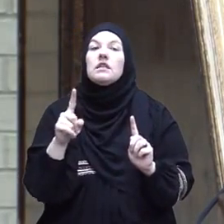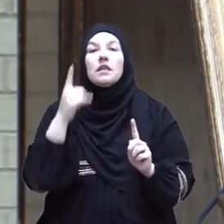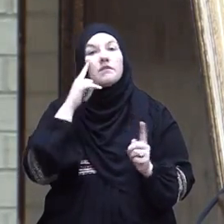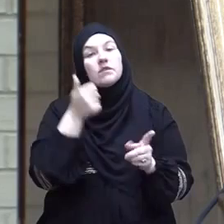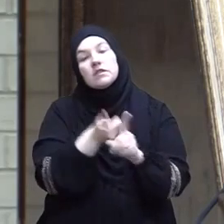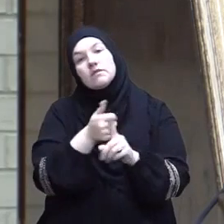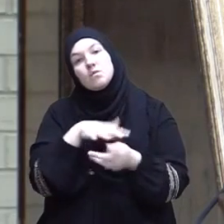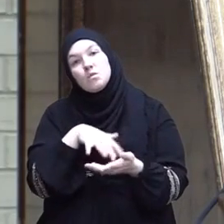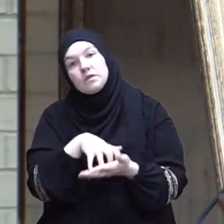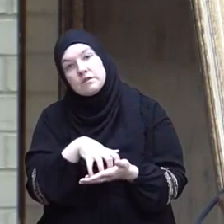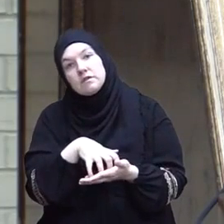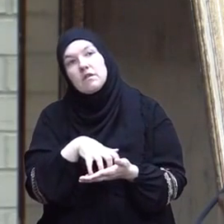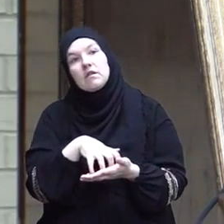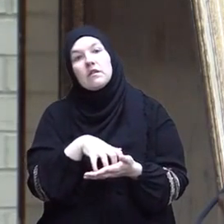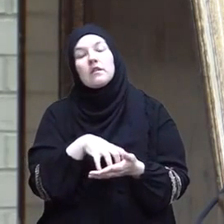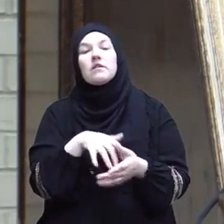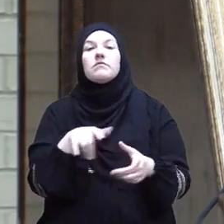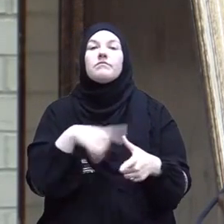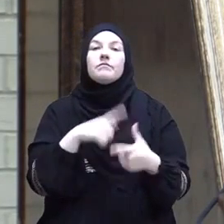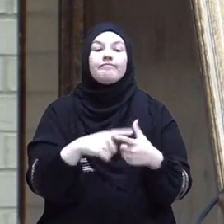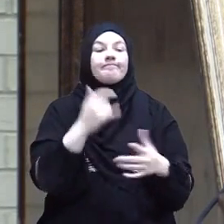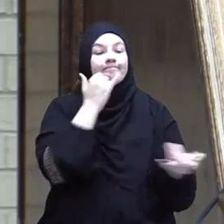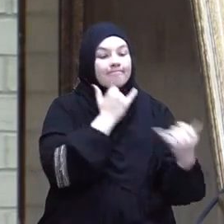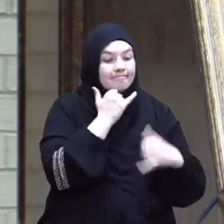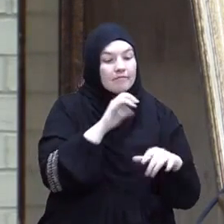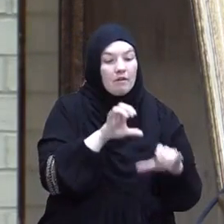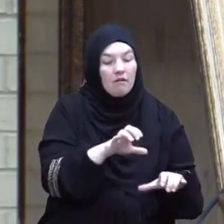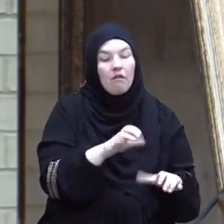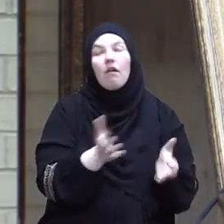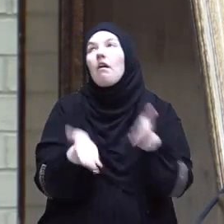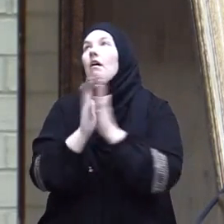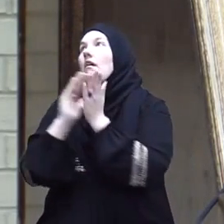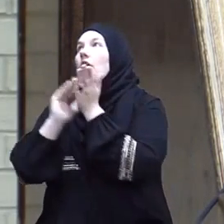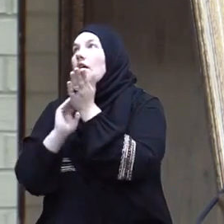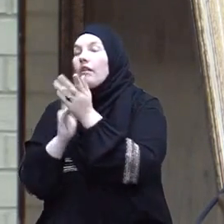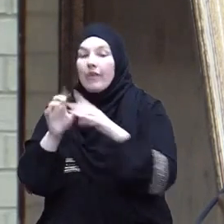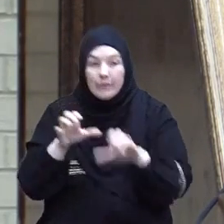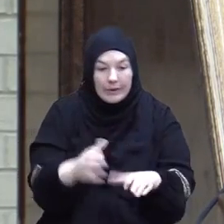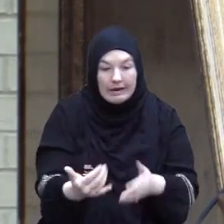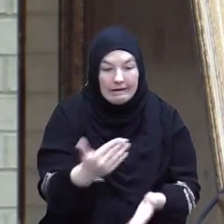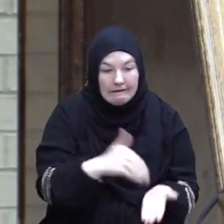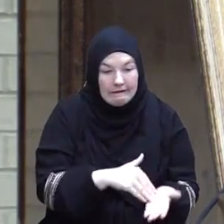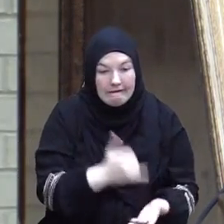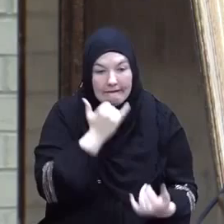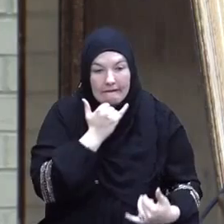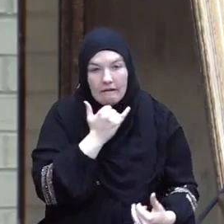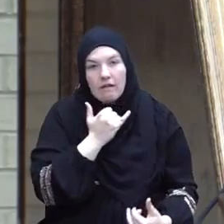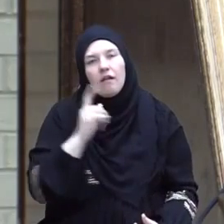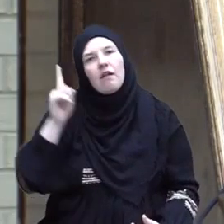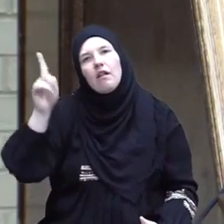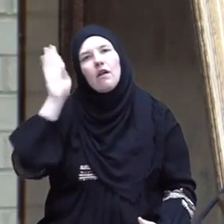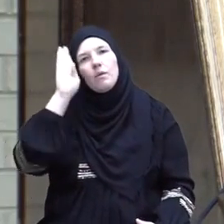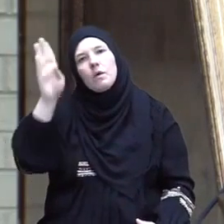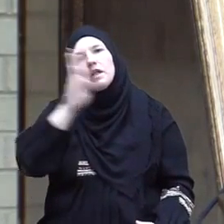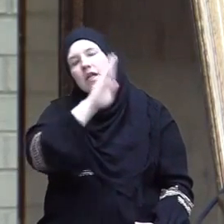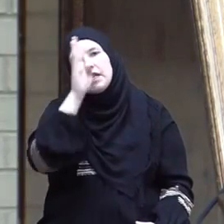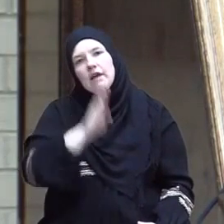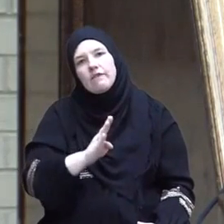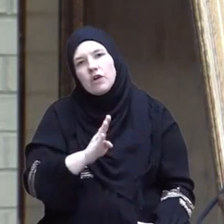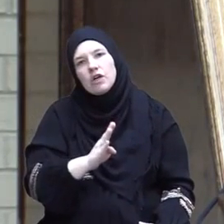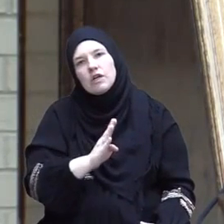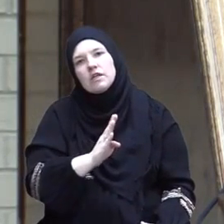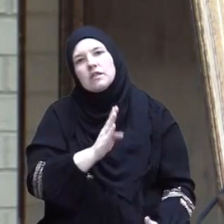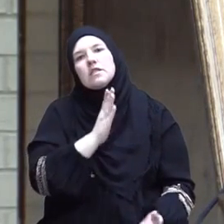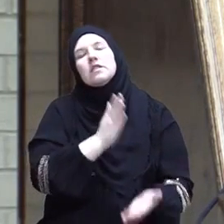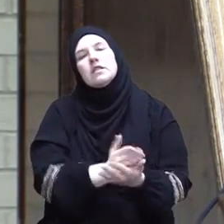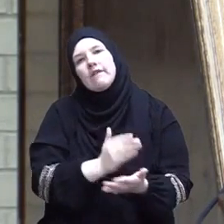weak and you keep doing something again and again and again, Allah will never cease or